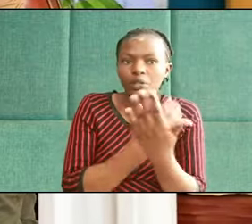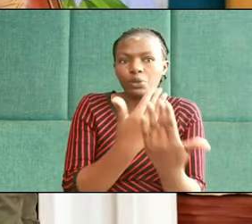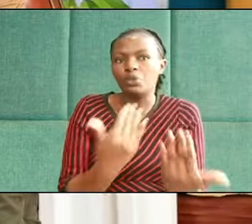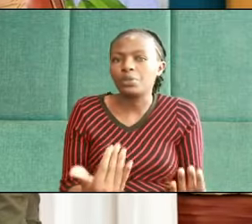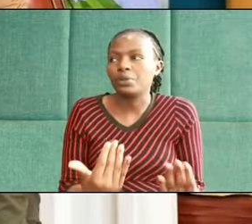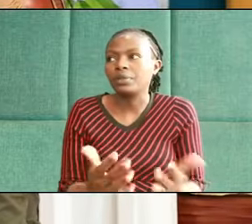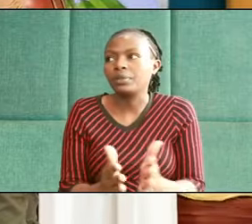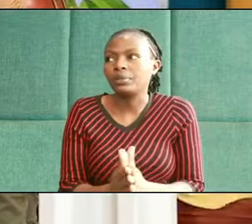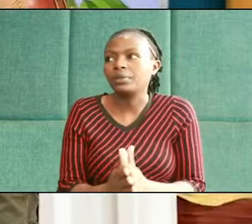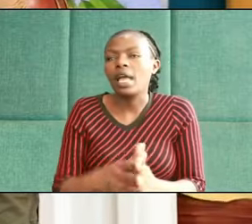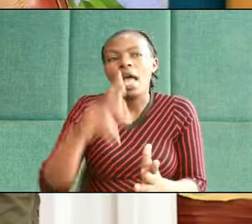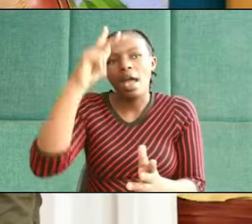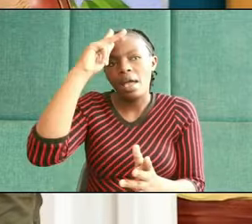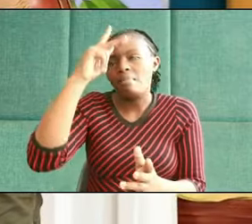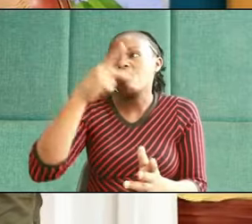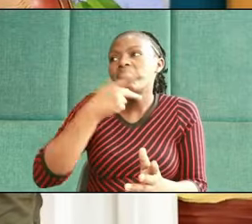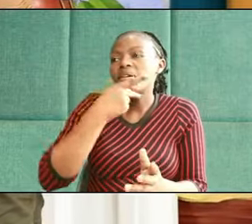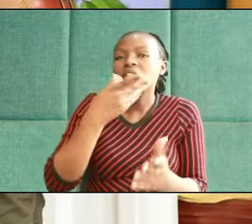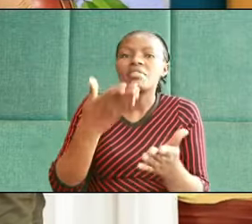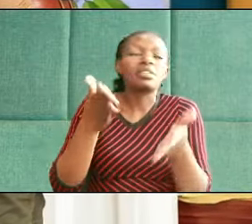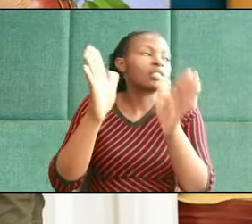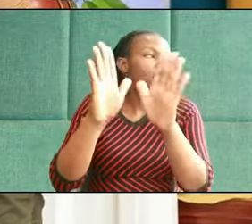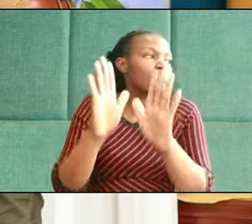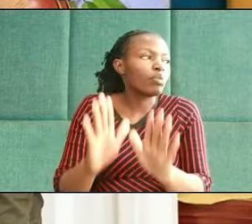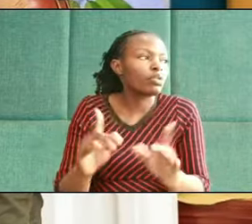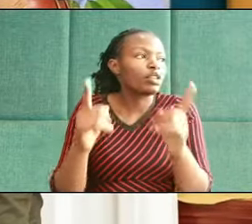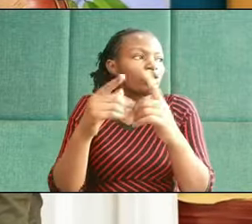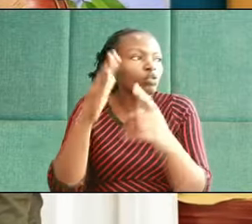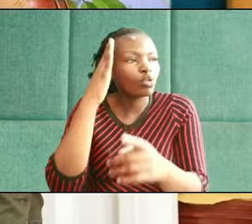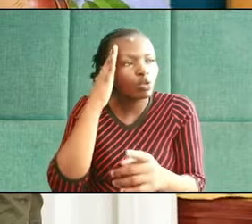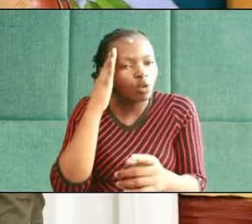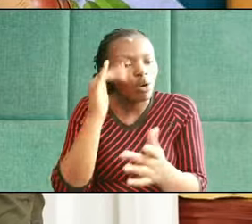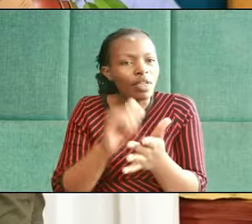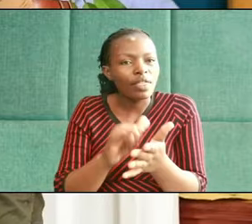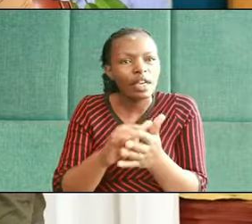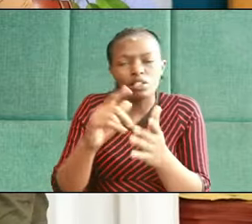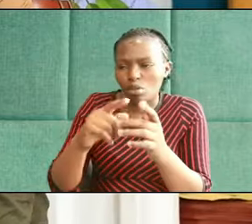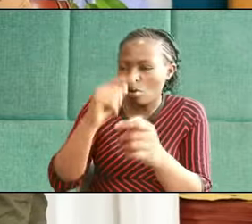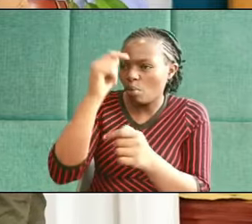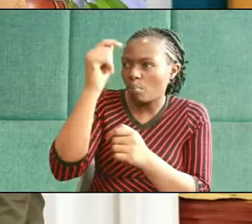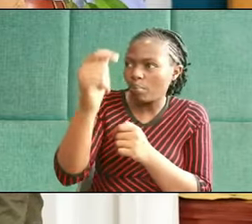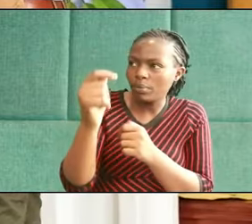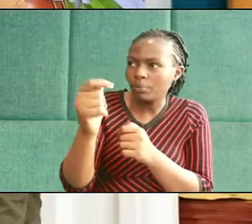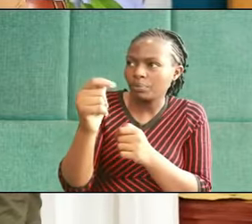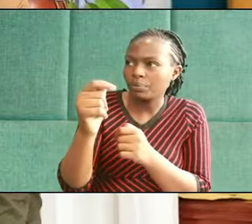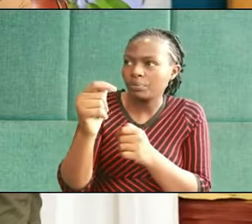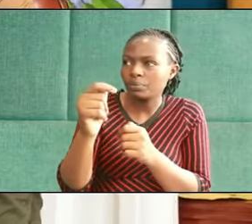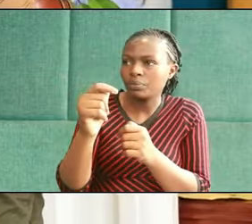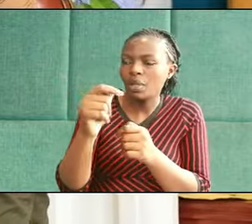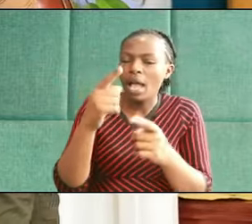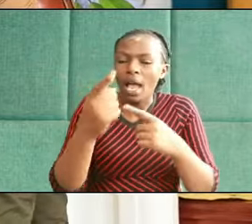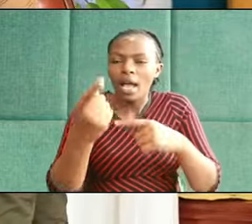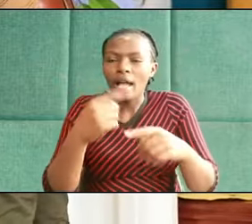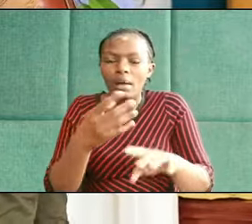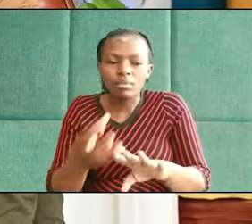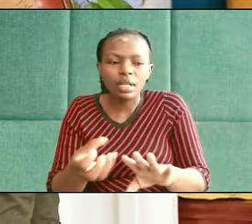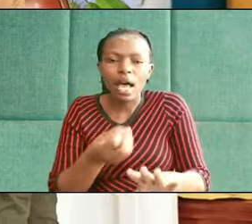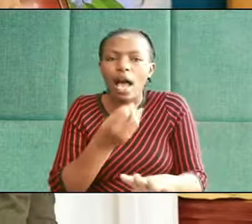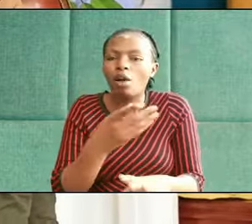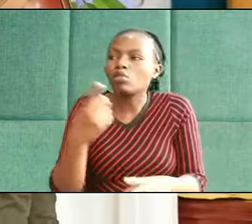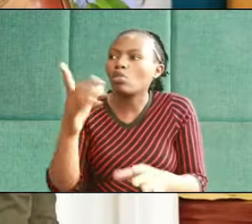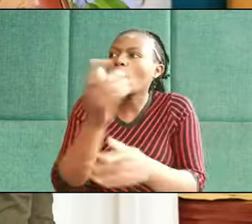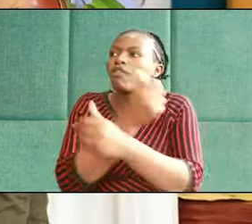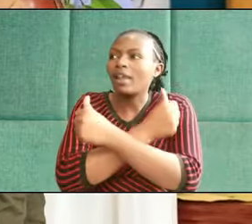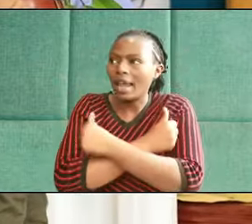children and parents, it is important to know obedience stems out of love. Obedience